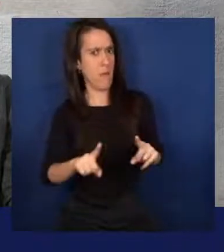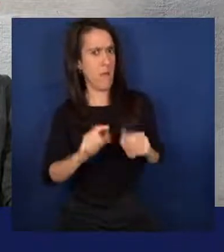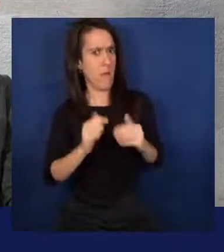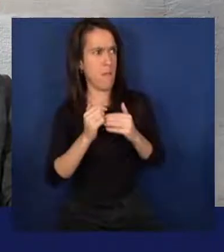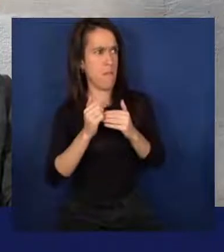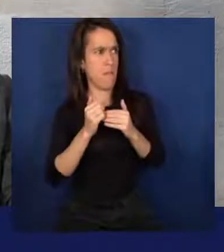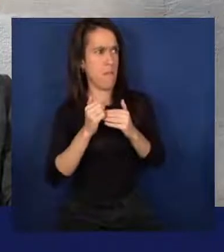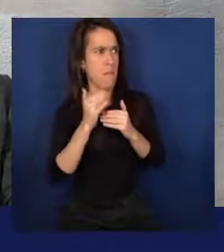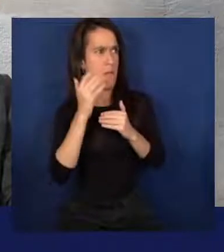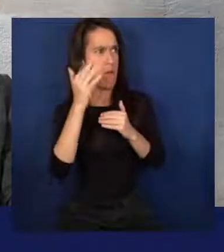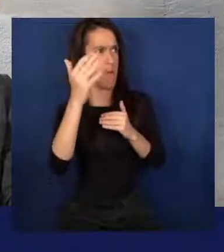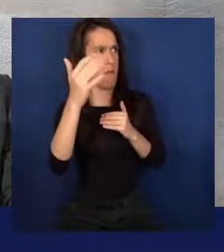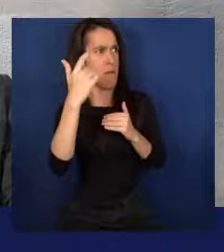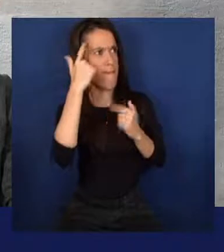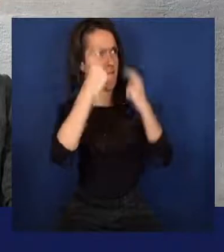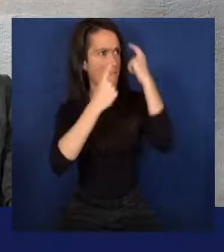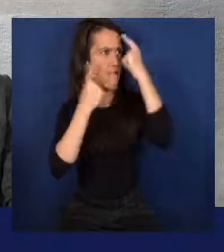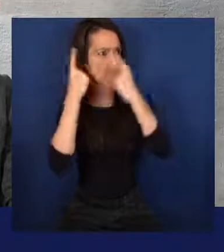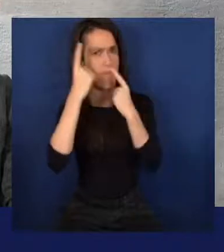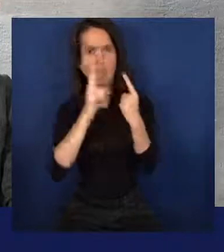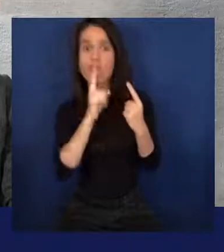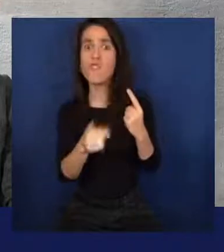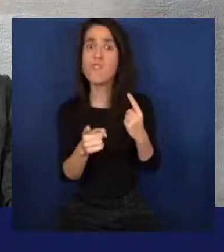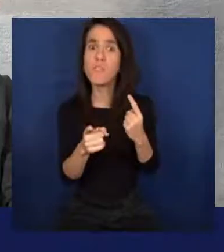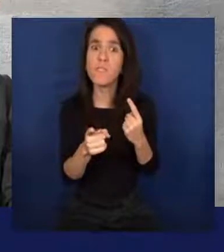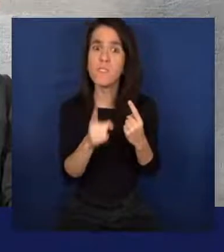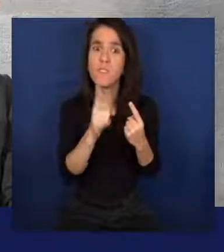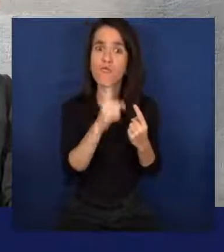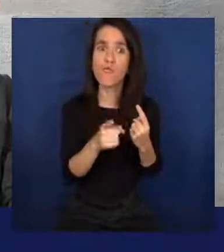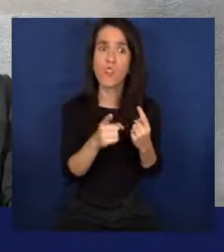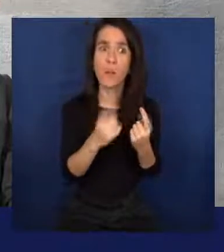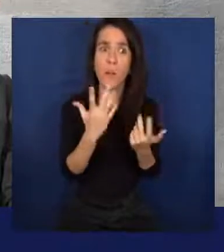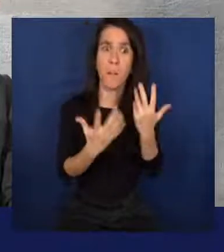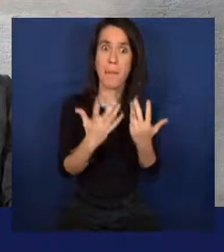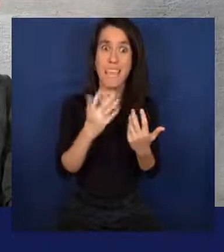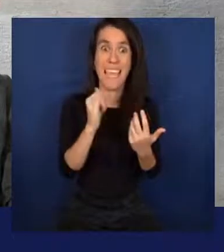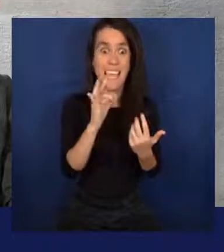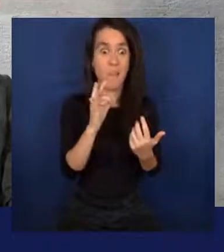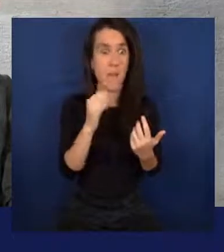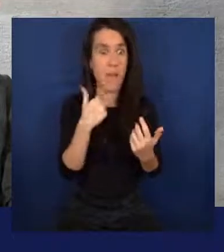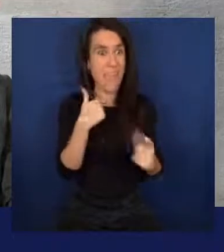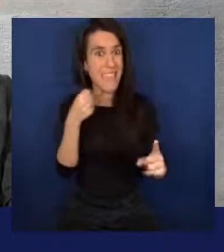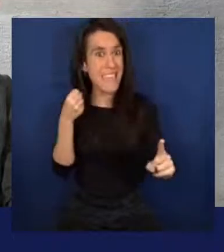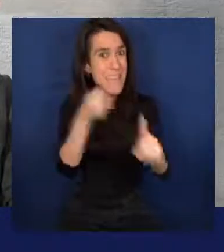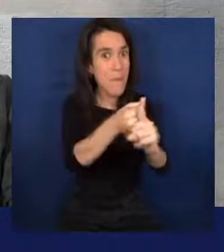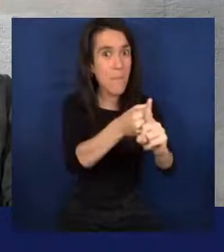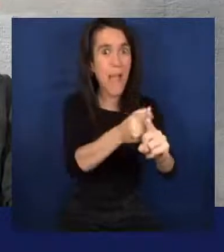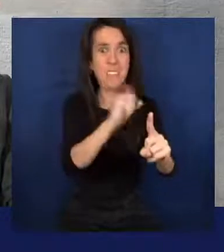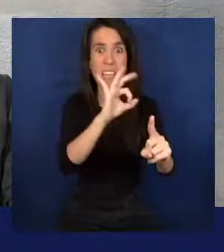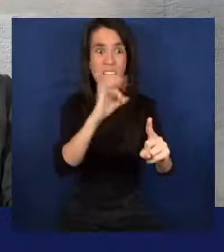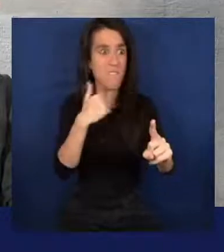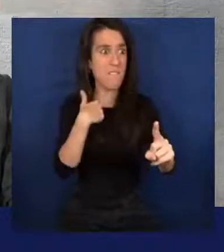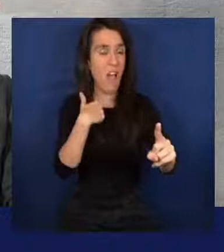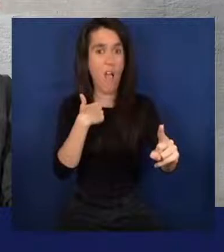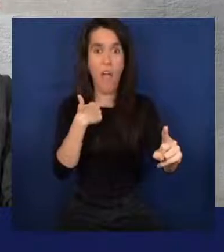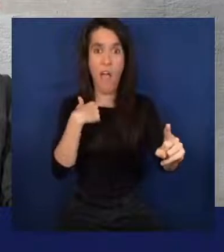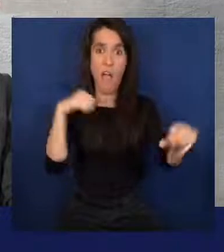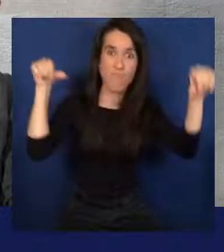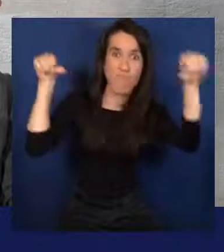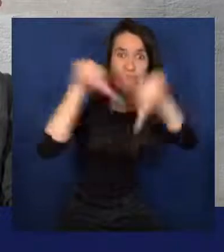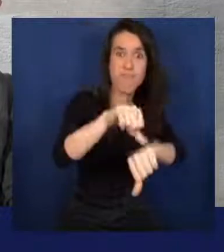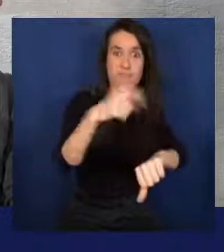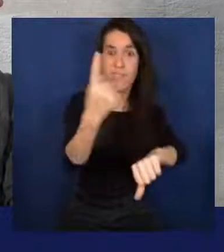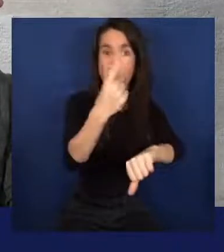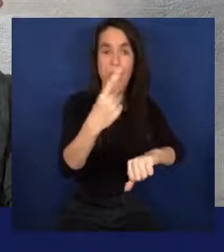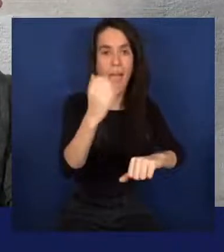realization that if a bridge breaks and someone gets hurt, there is someone that's accountable. Yes. Not only the person who built